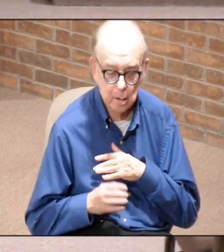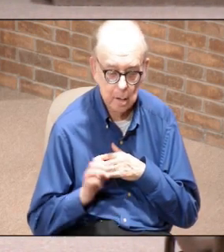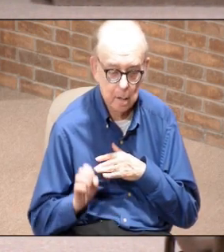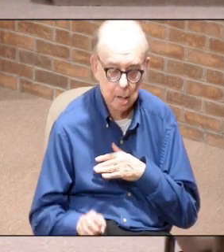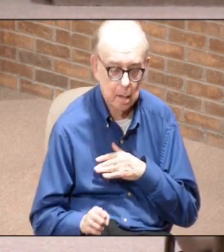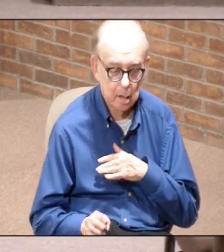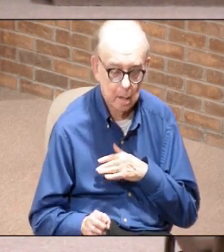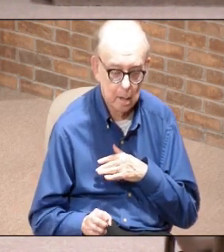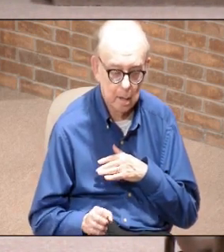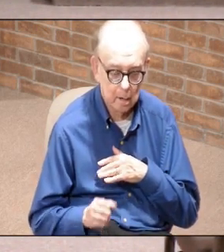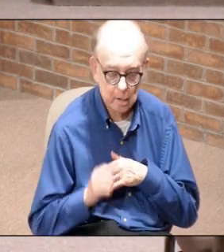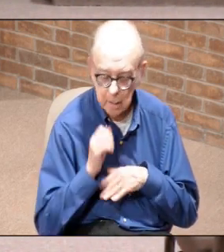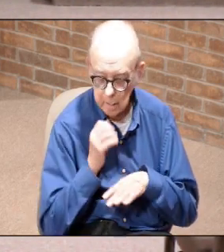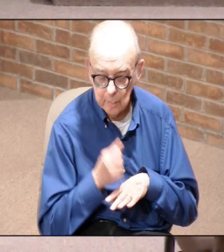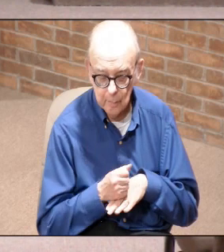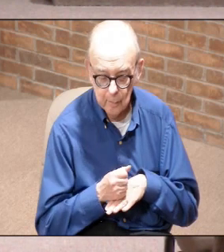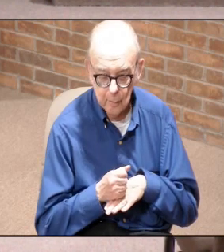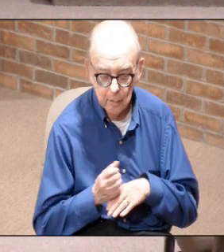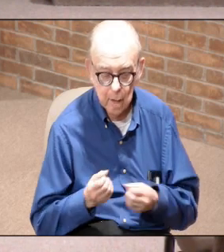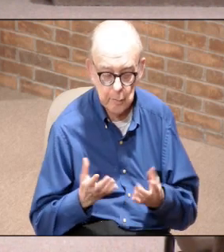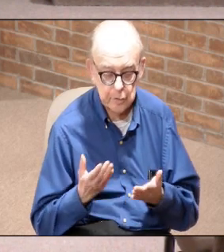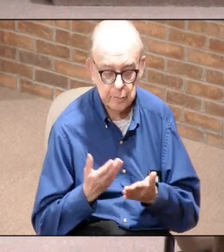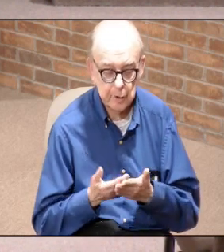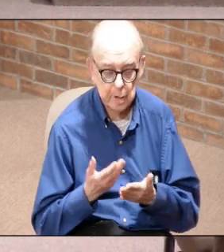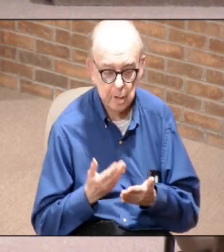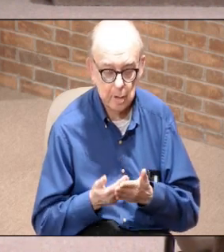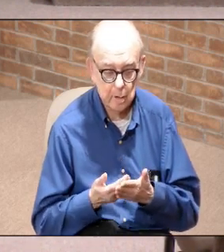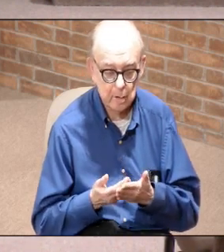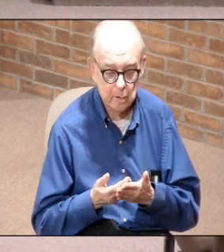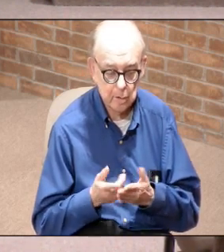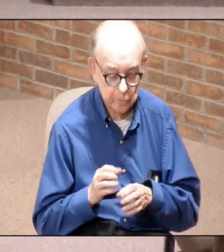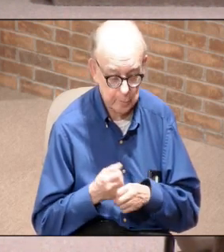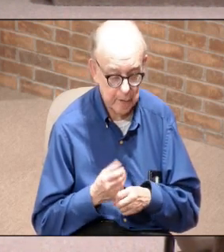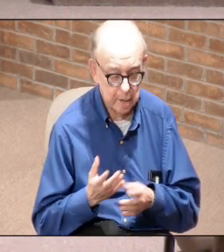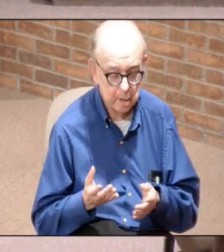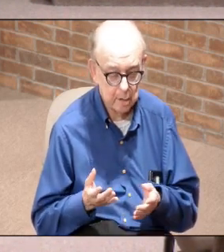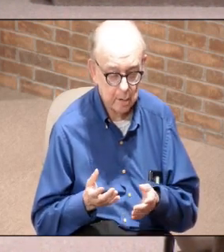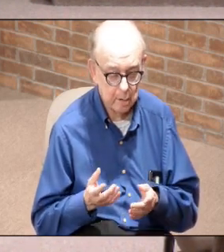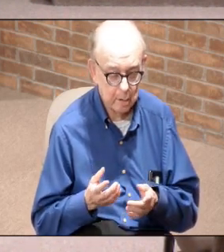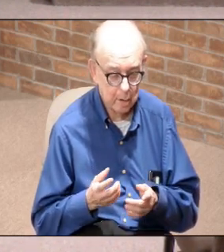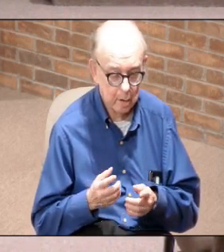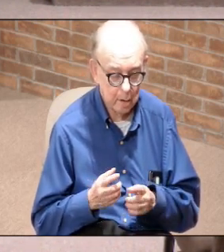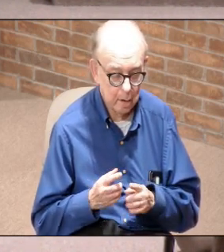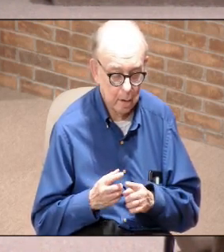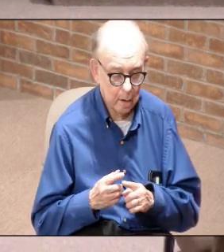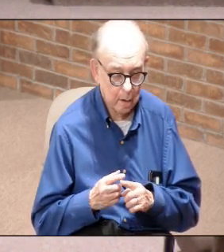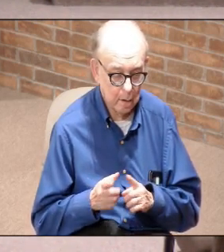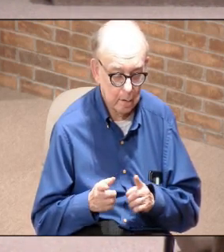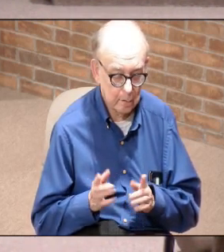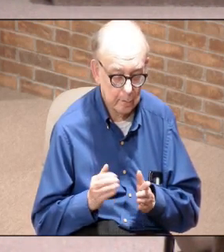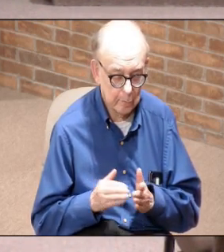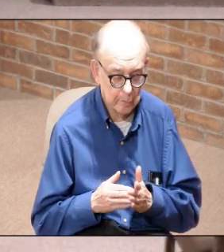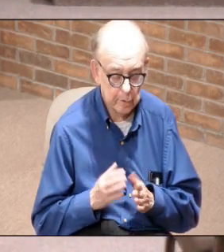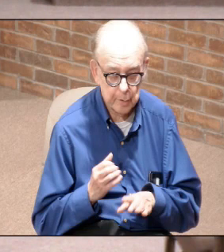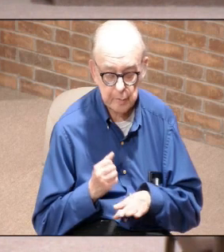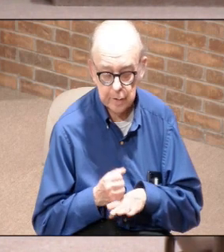eternity is not going to be based upon how much money you made. But you know what your eternity is going to be based